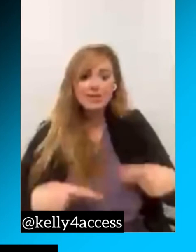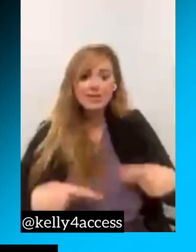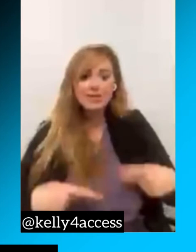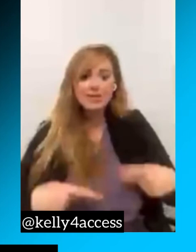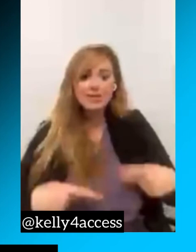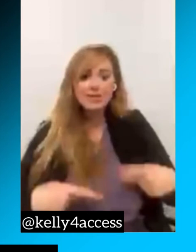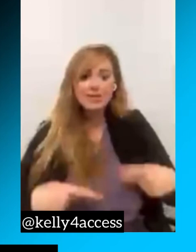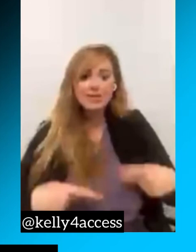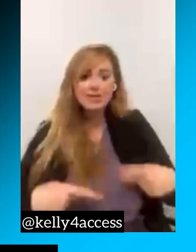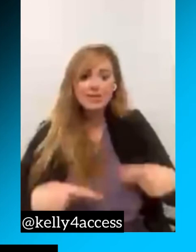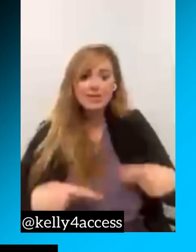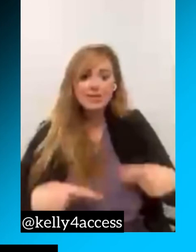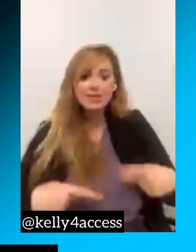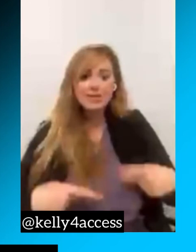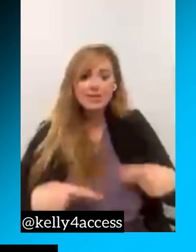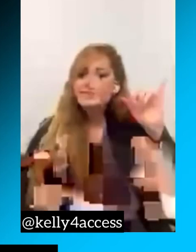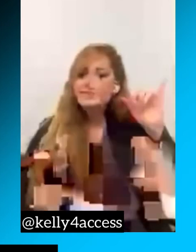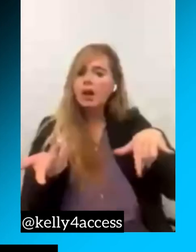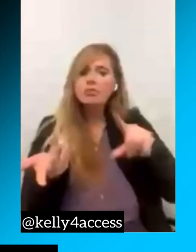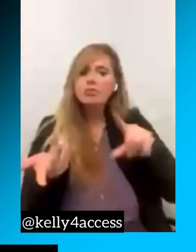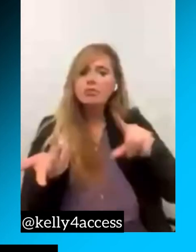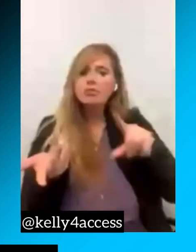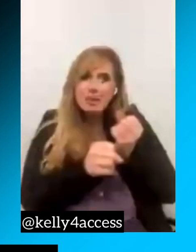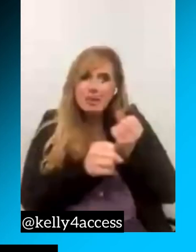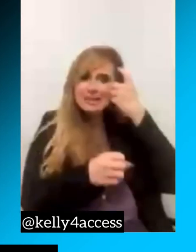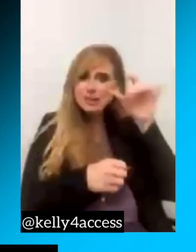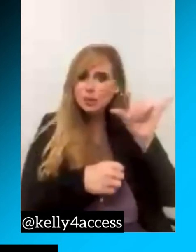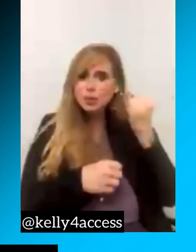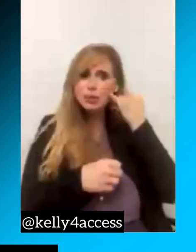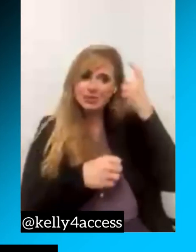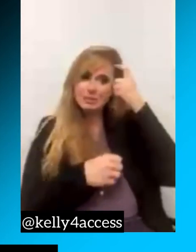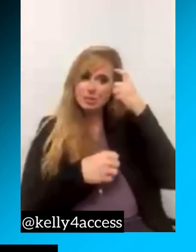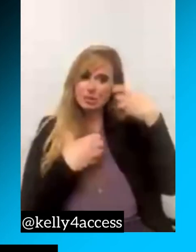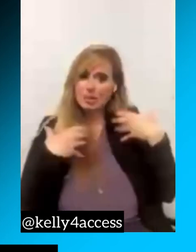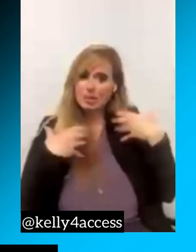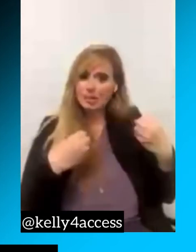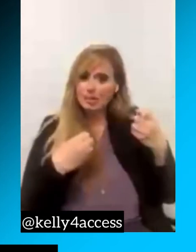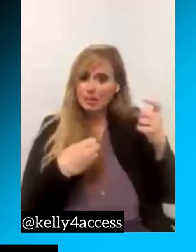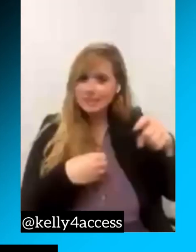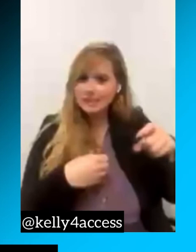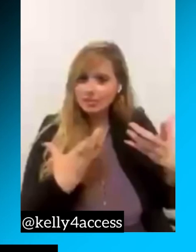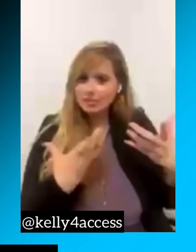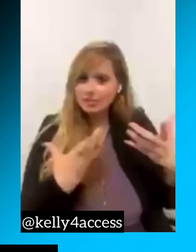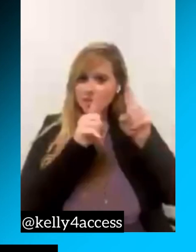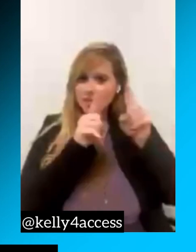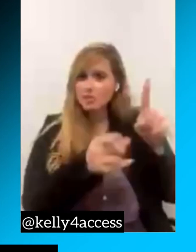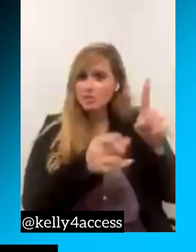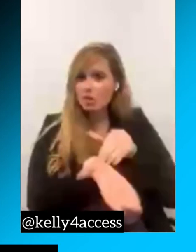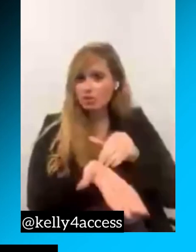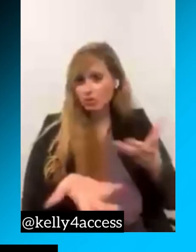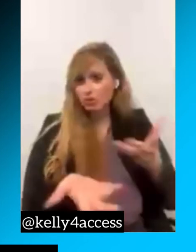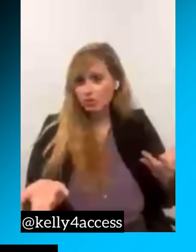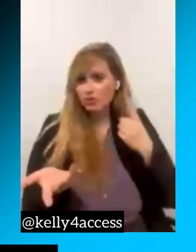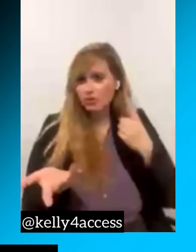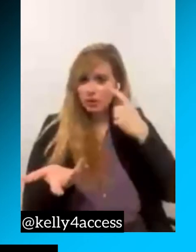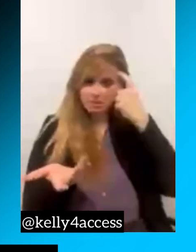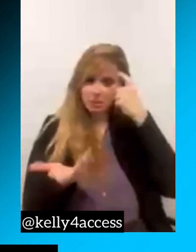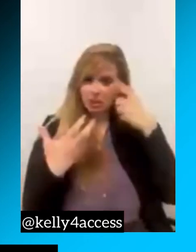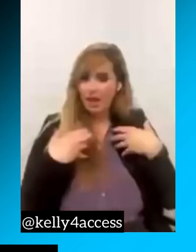only makes sense that you would go to a therapist or a mental health